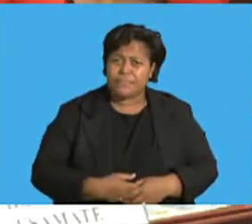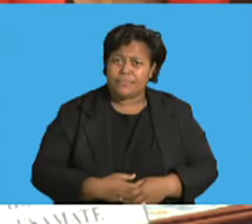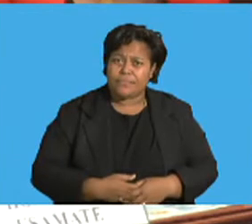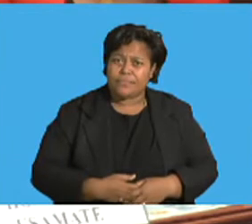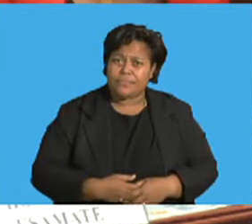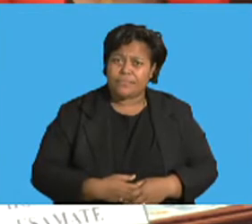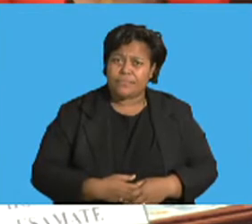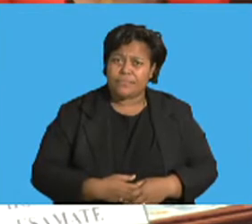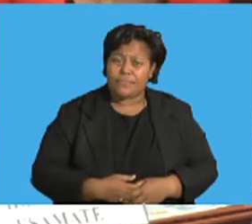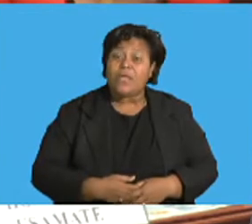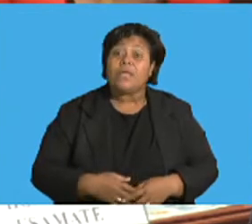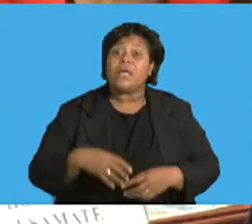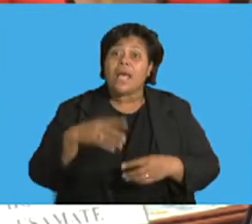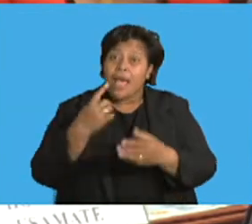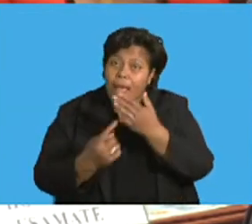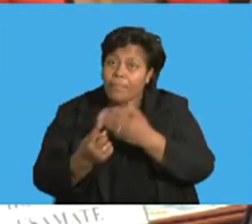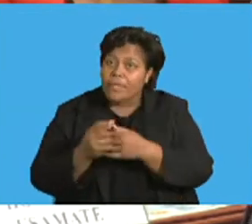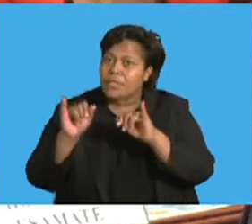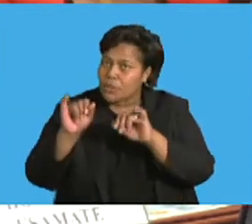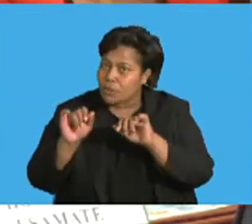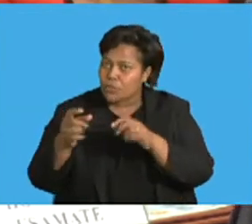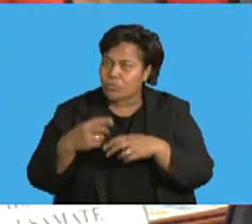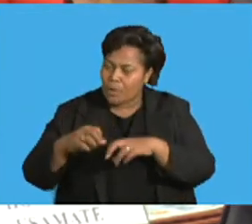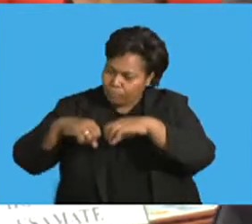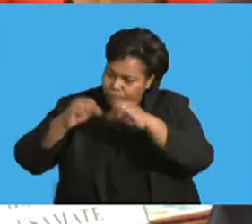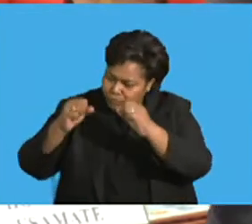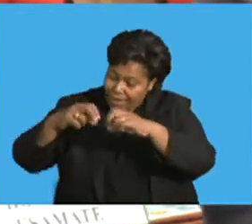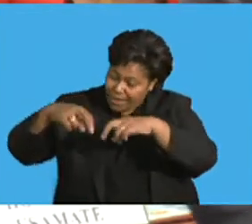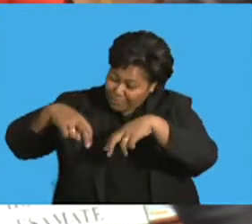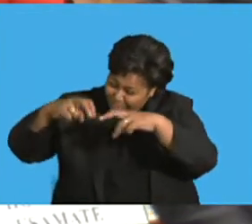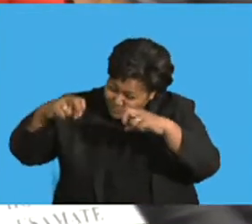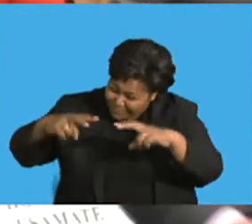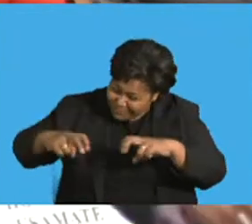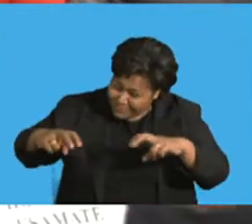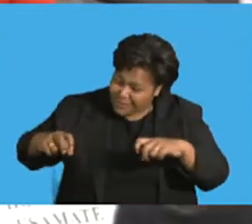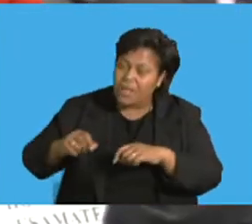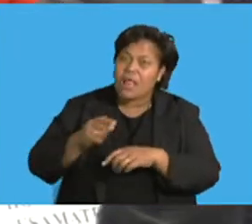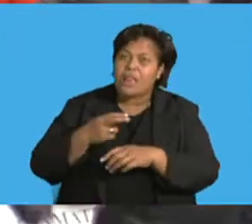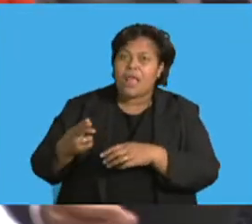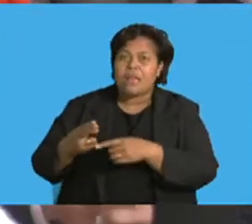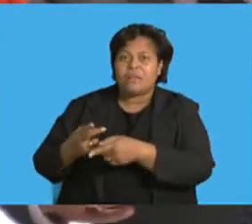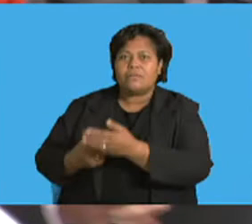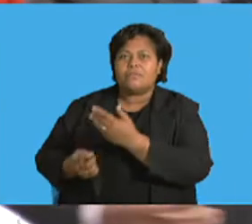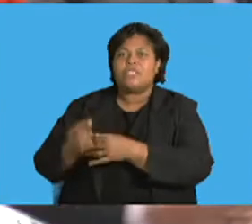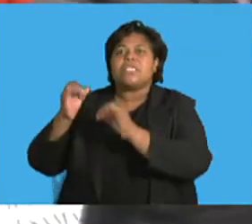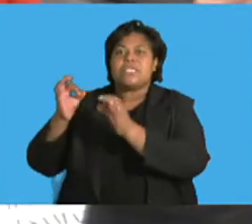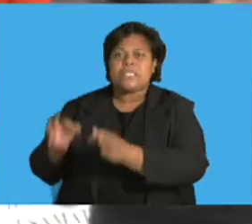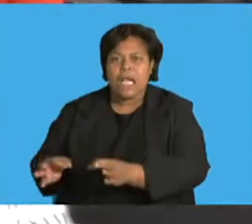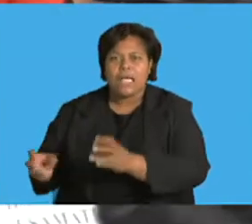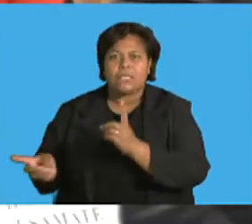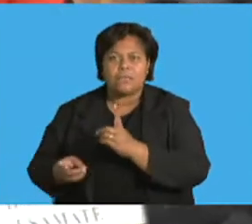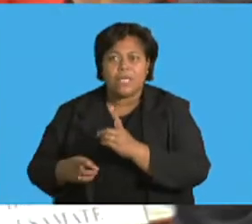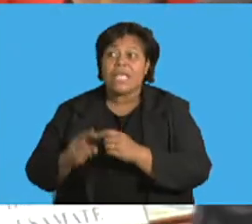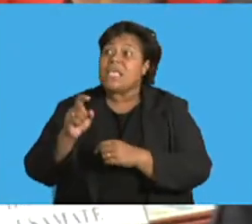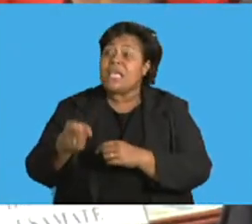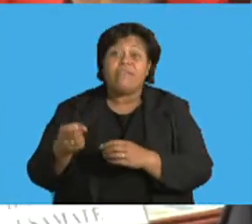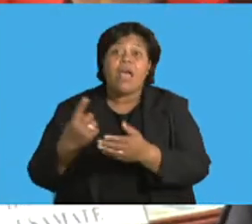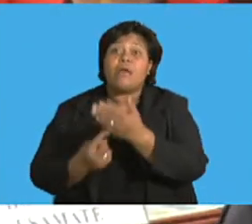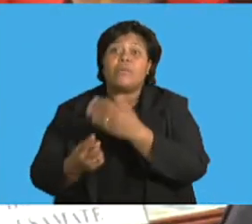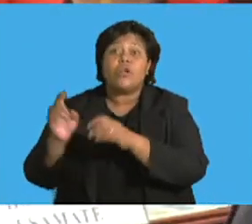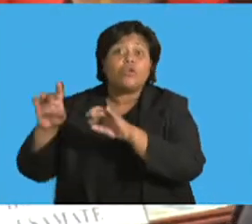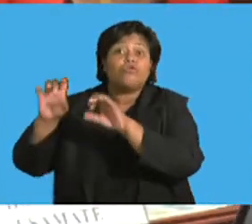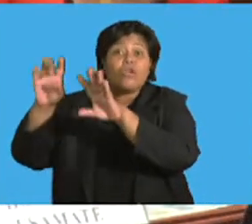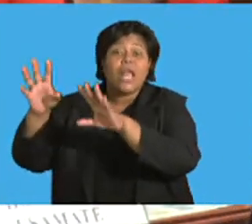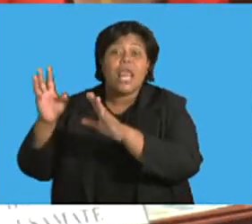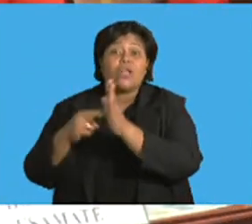matters turn on their own facts. Honourable Salote Rondrondo said, if it had happened in Australia or New Zealand, people would have resigned. Let me quote